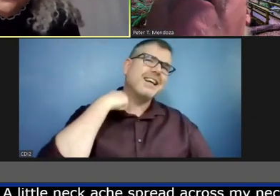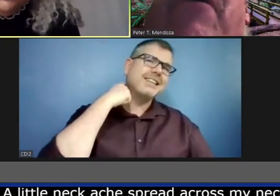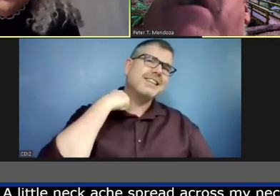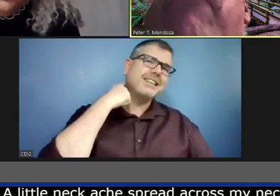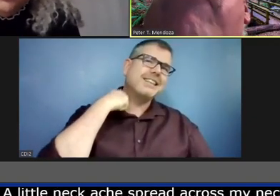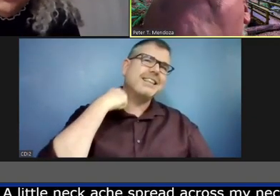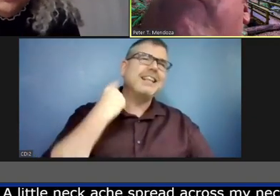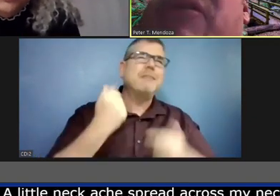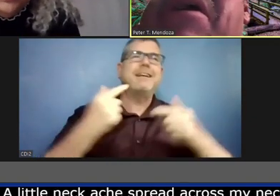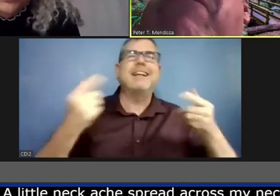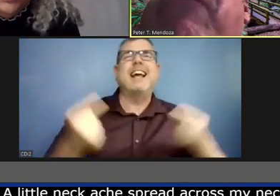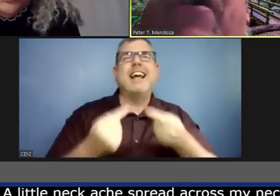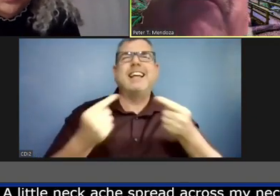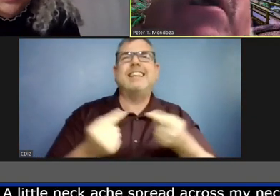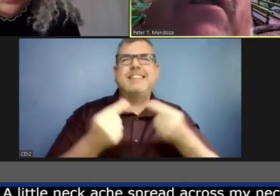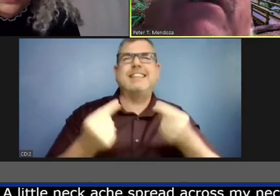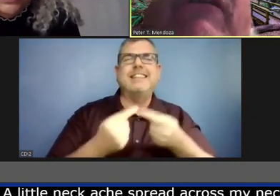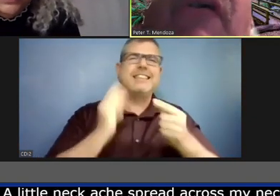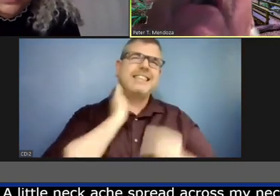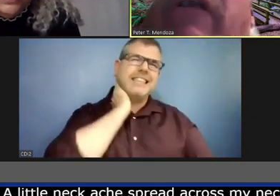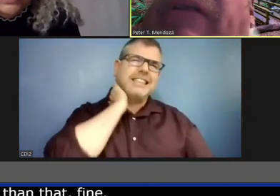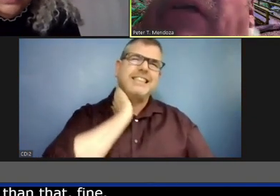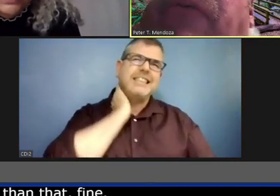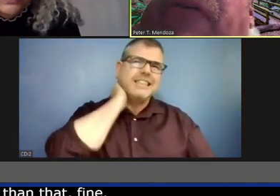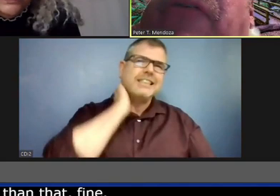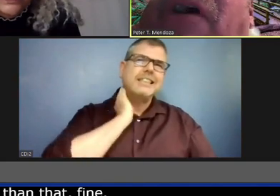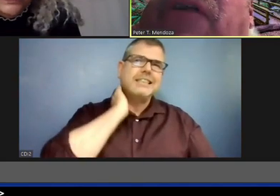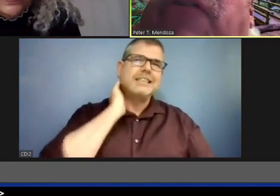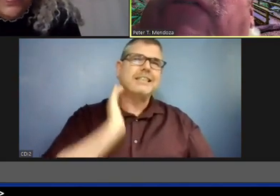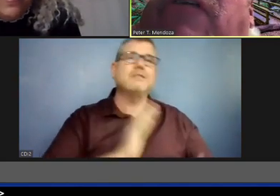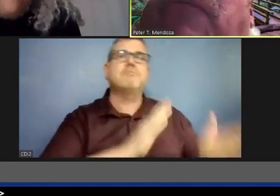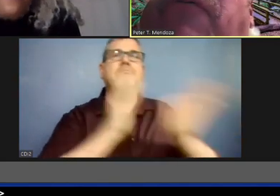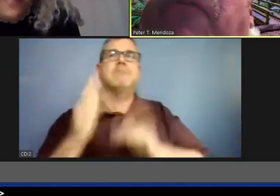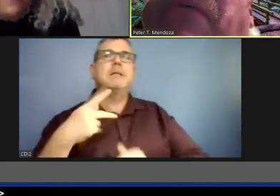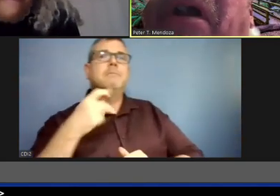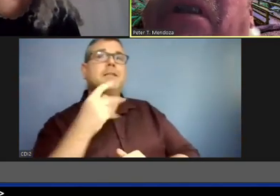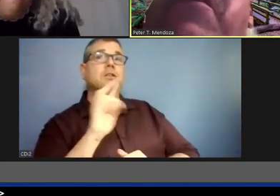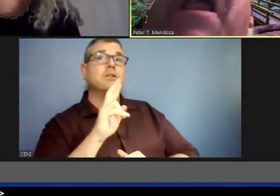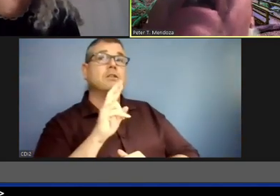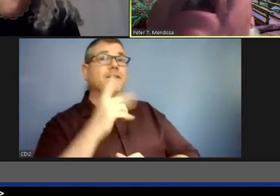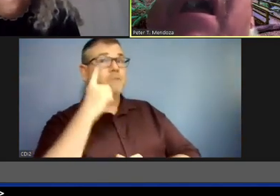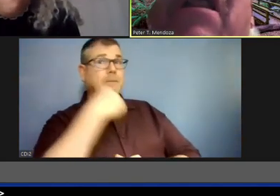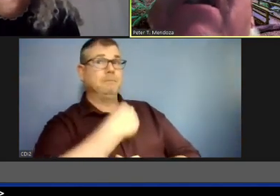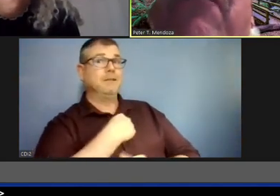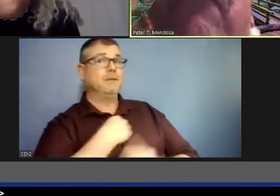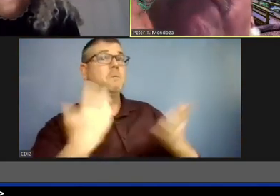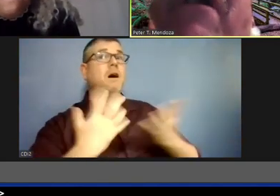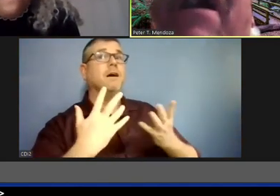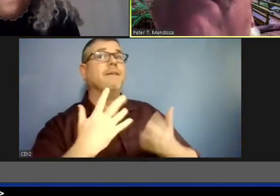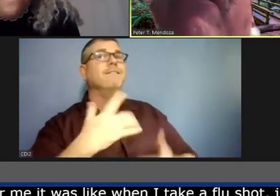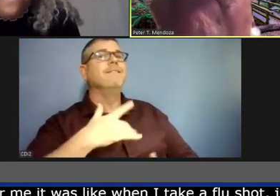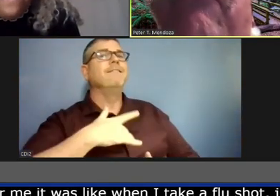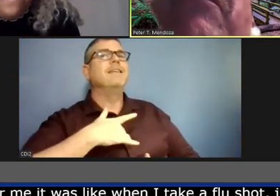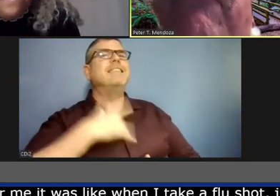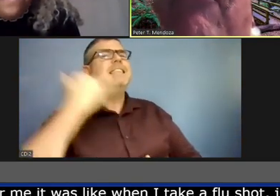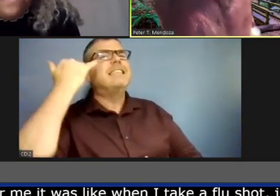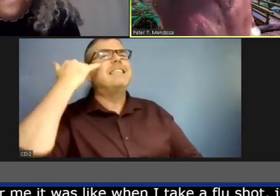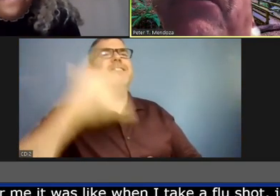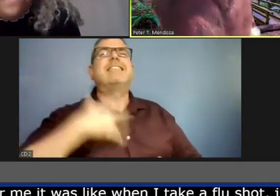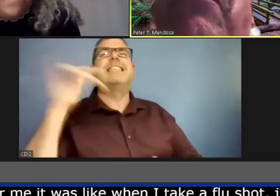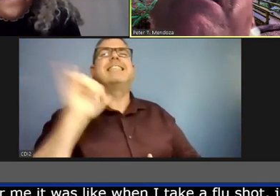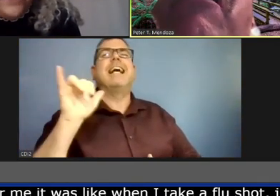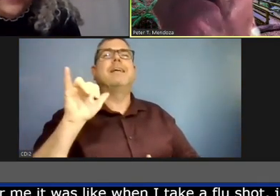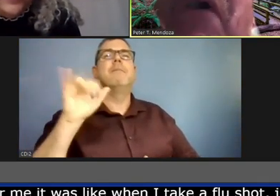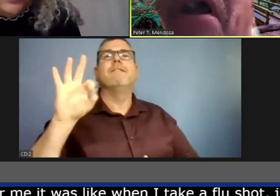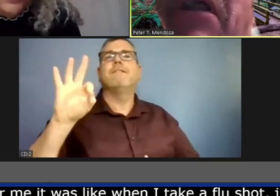Yeah. Right. For me, it was like when I take the flu shot, just a little muscle pain. And I kind of thought for myself, you